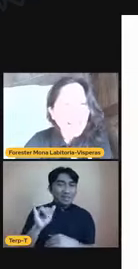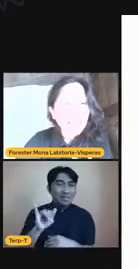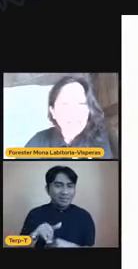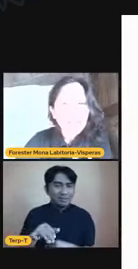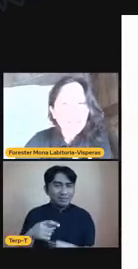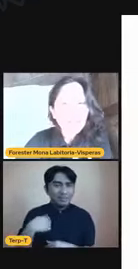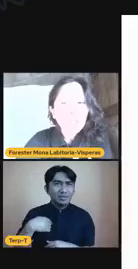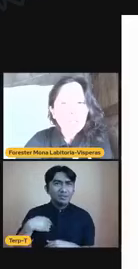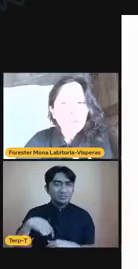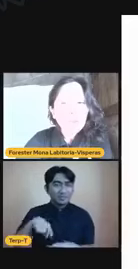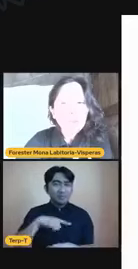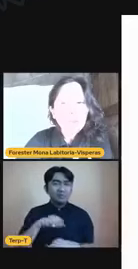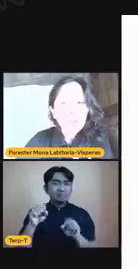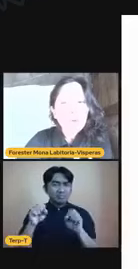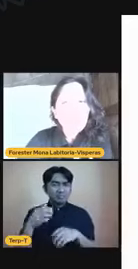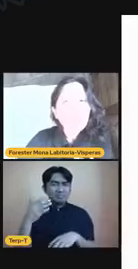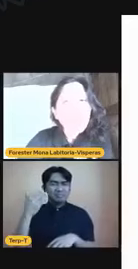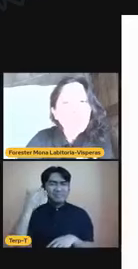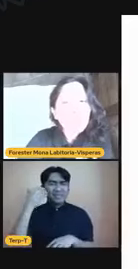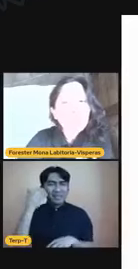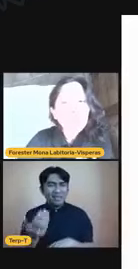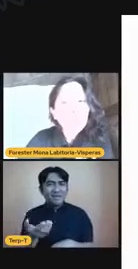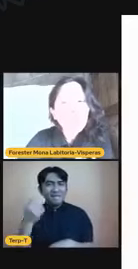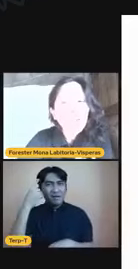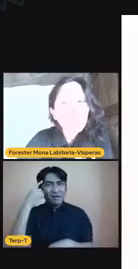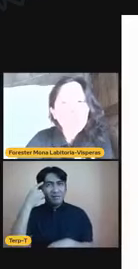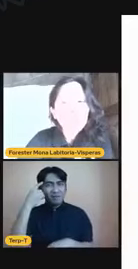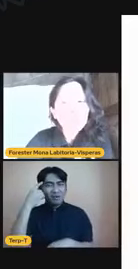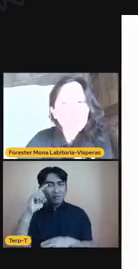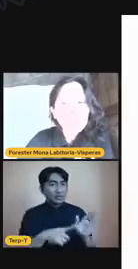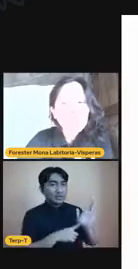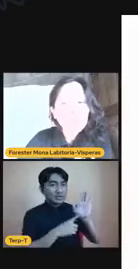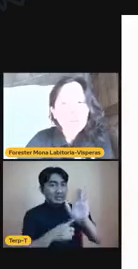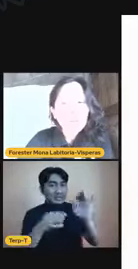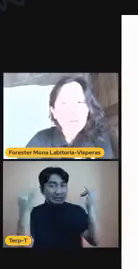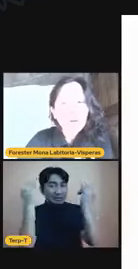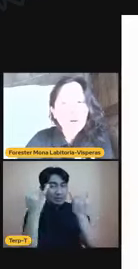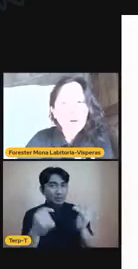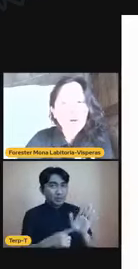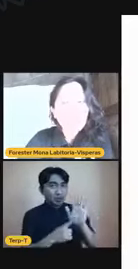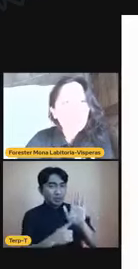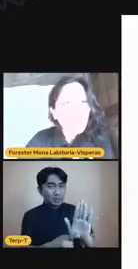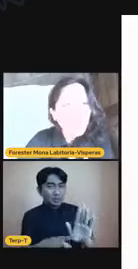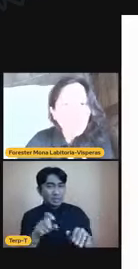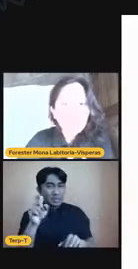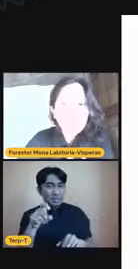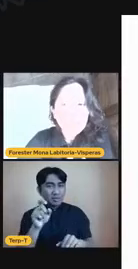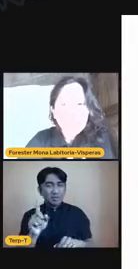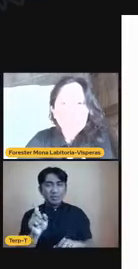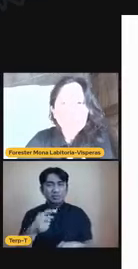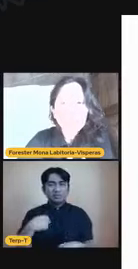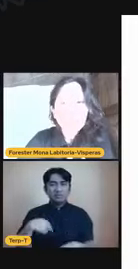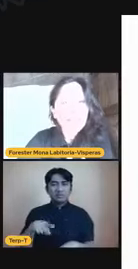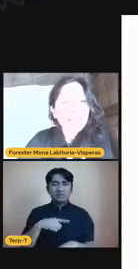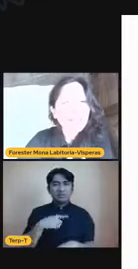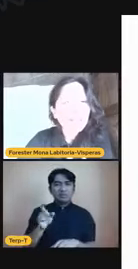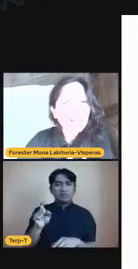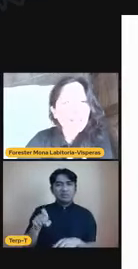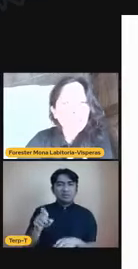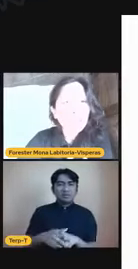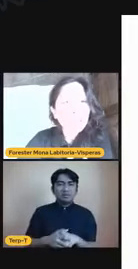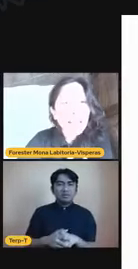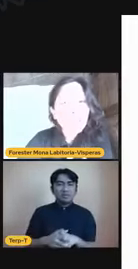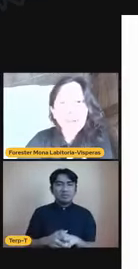can die to the image of what our children should be, of what we should be,